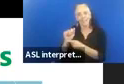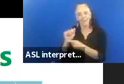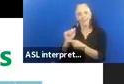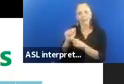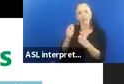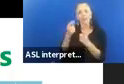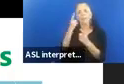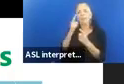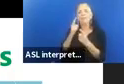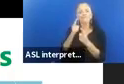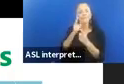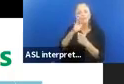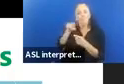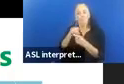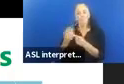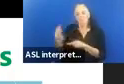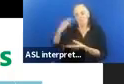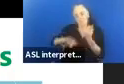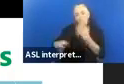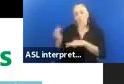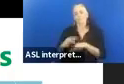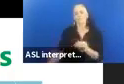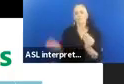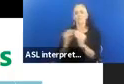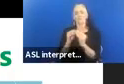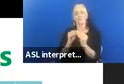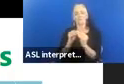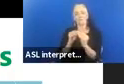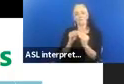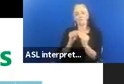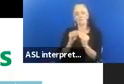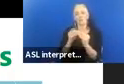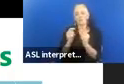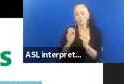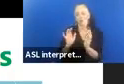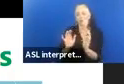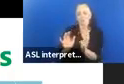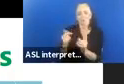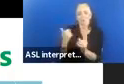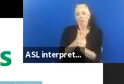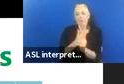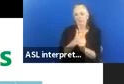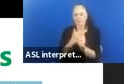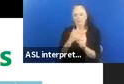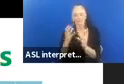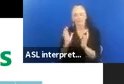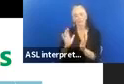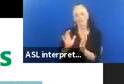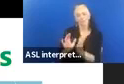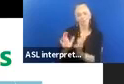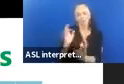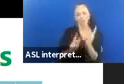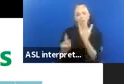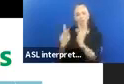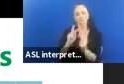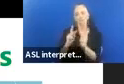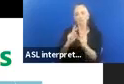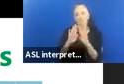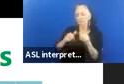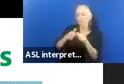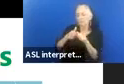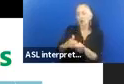for valuable information, to nudge us ever more precisely into the preferred patterns